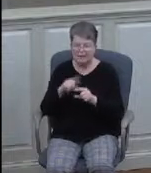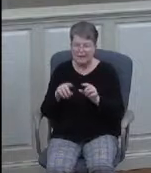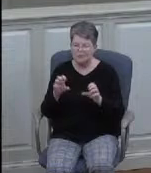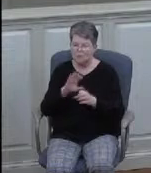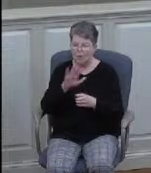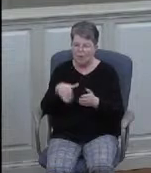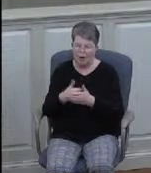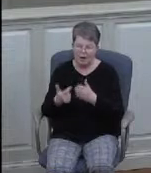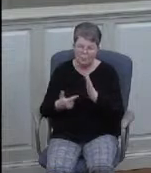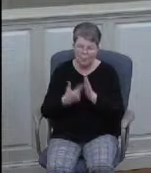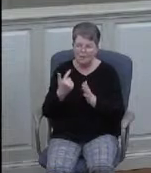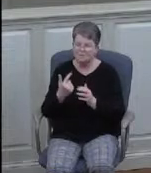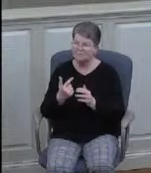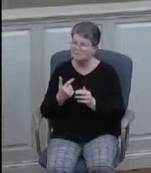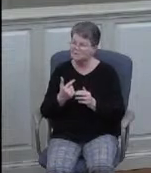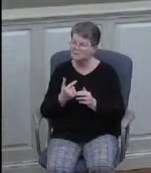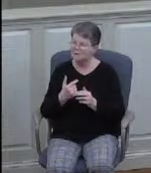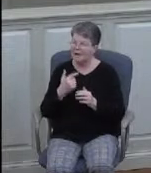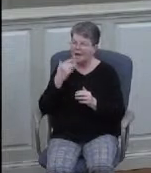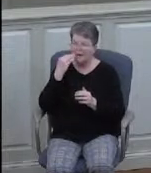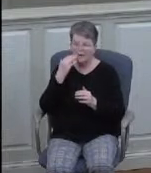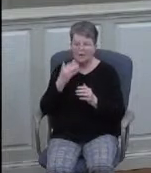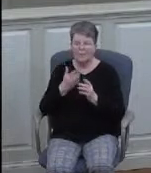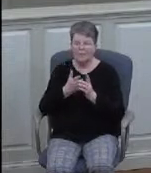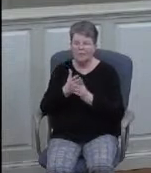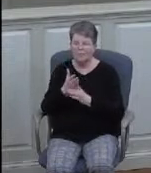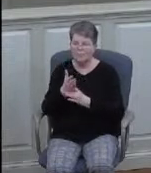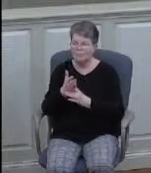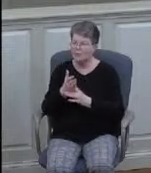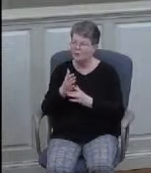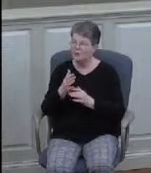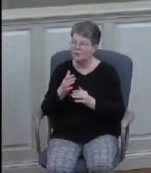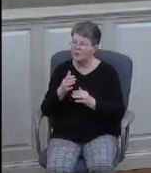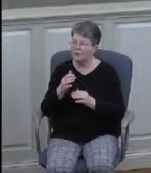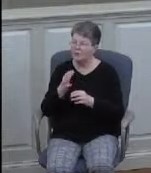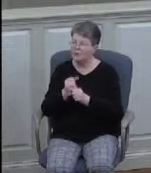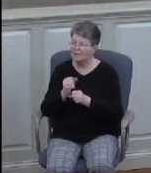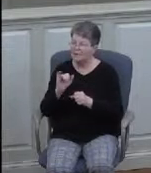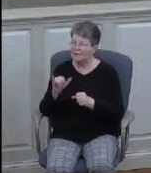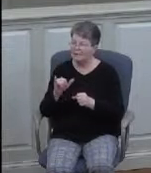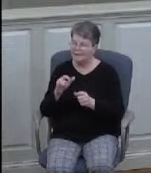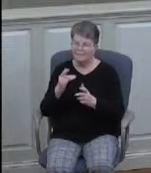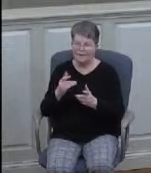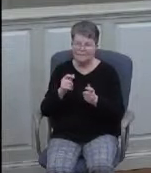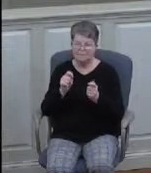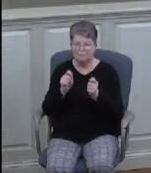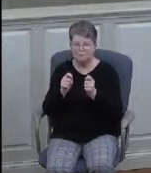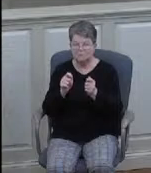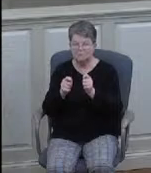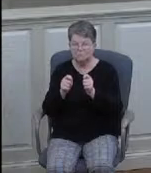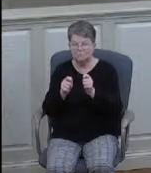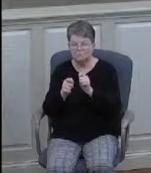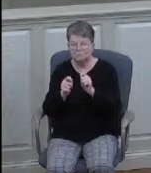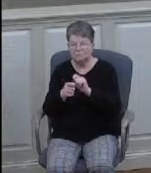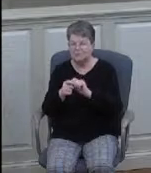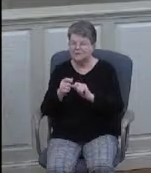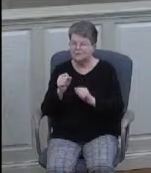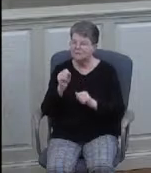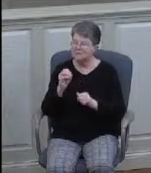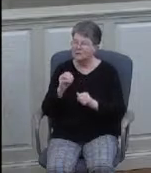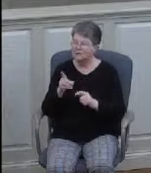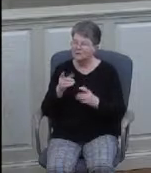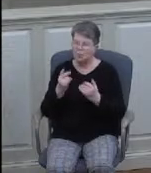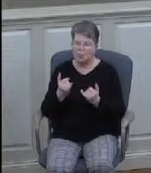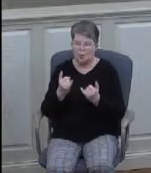that through the course of getting a lot of this done, it'll probably be tweaked and changed. And so this is just the